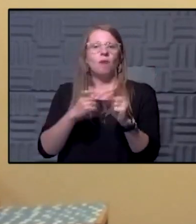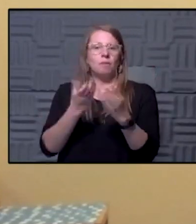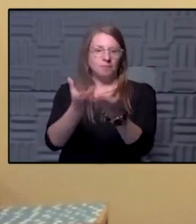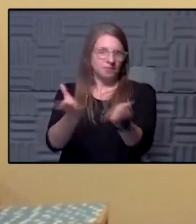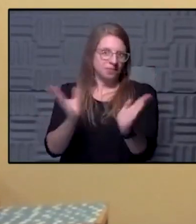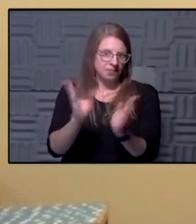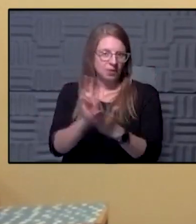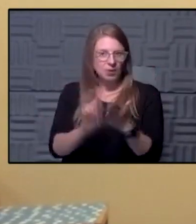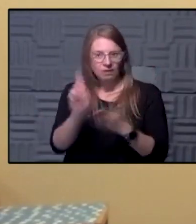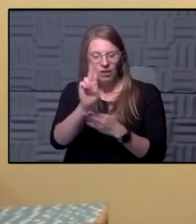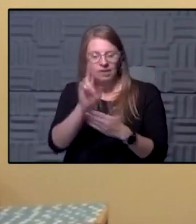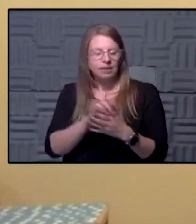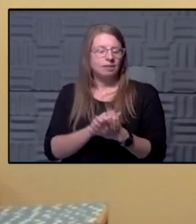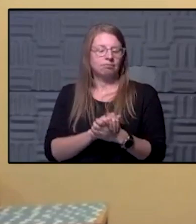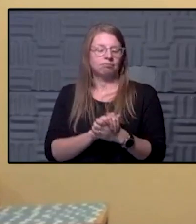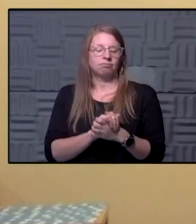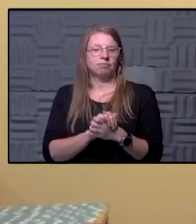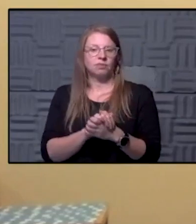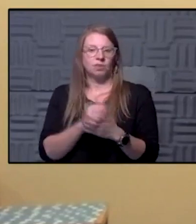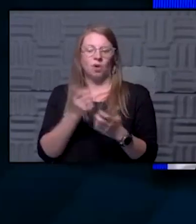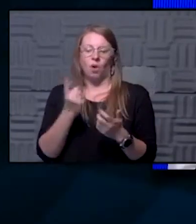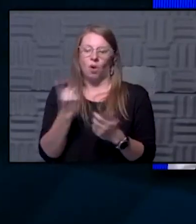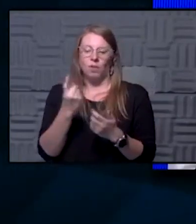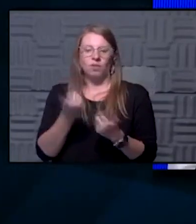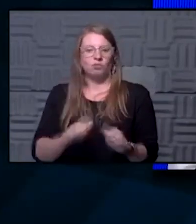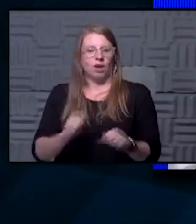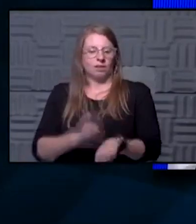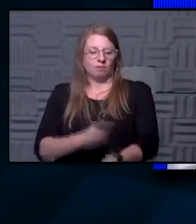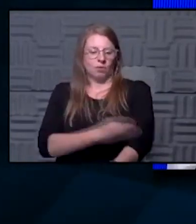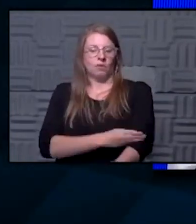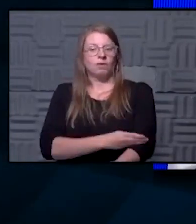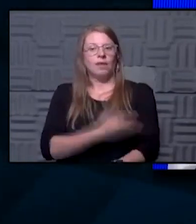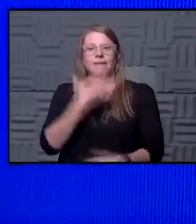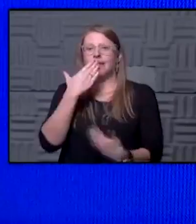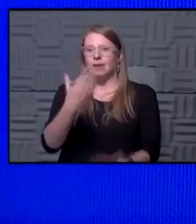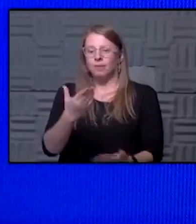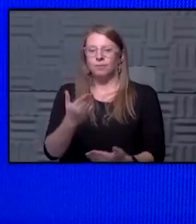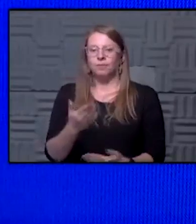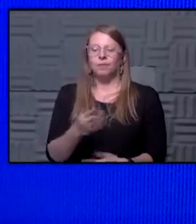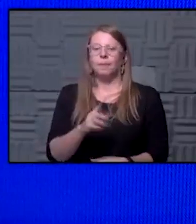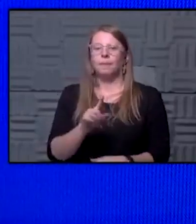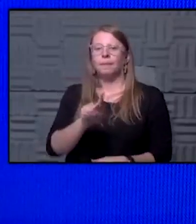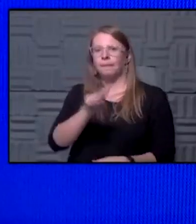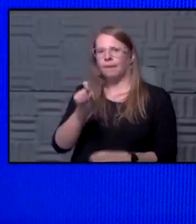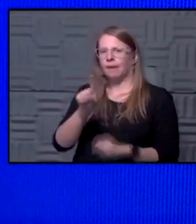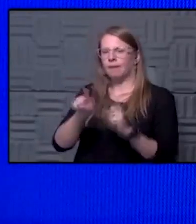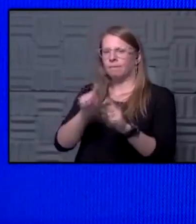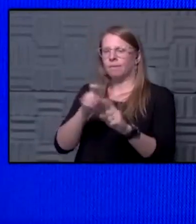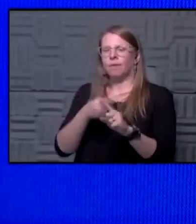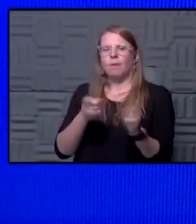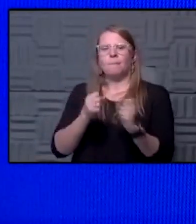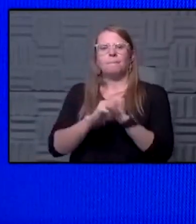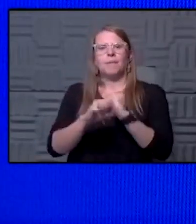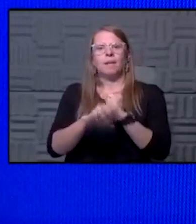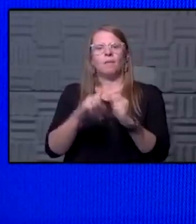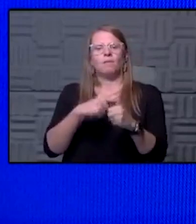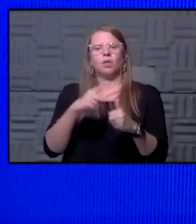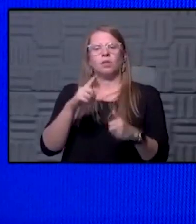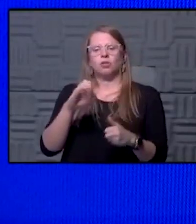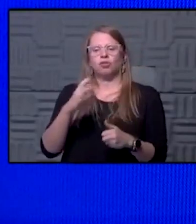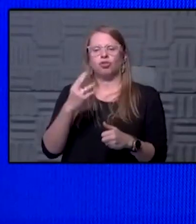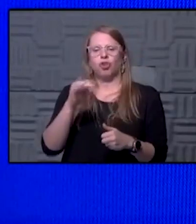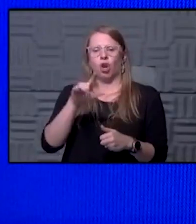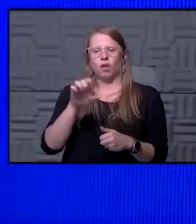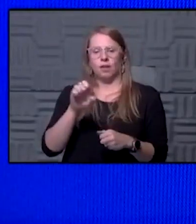at the university. We're always trying to do better. Thank you. Dr. Seitz, I have a couple of questions from the media, and the first one's from Charlie